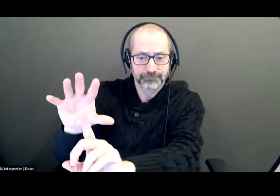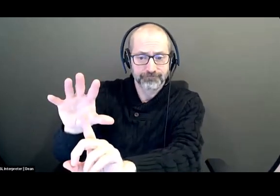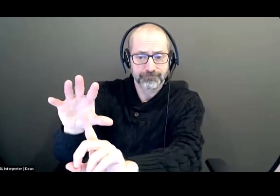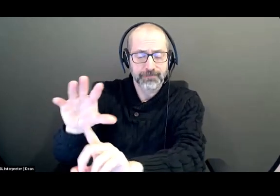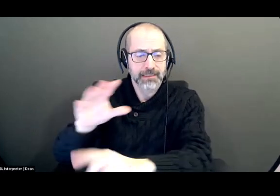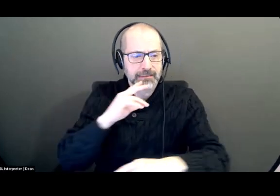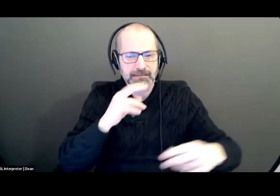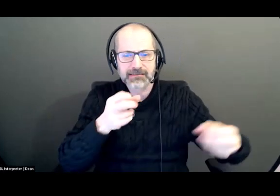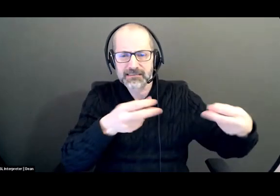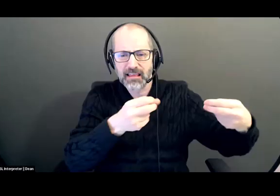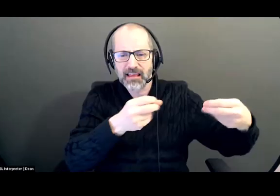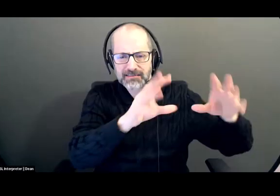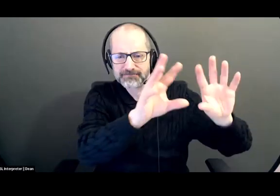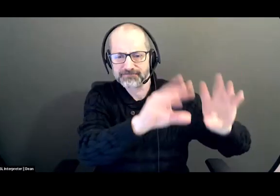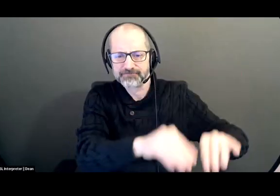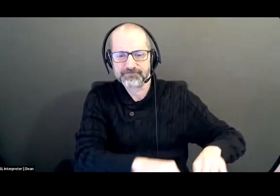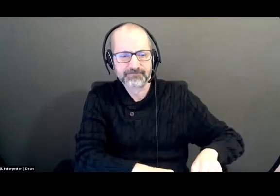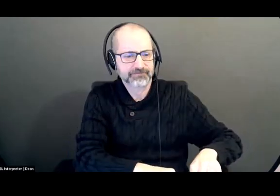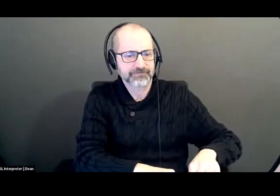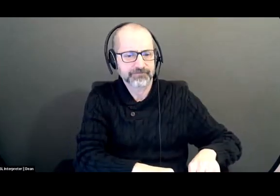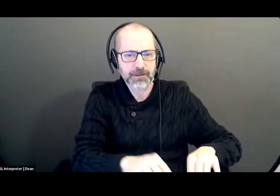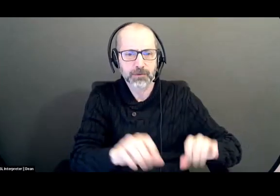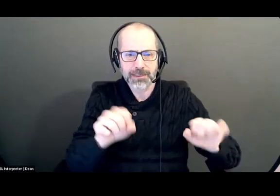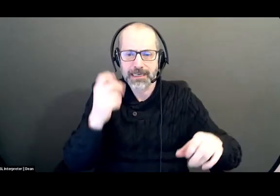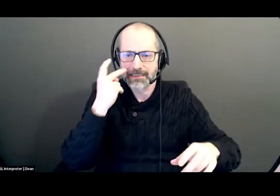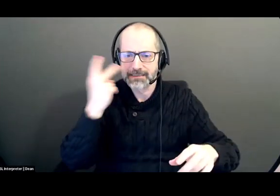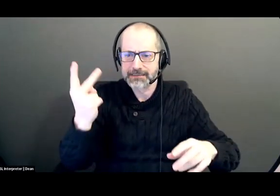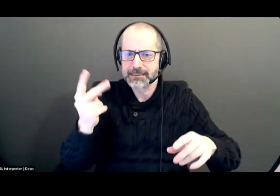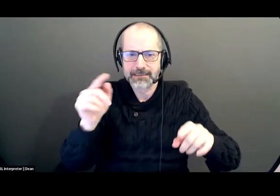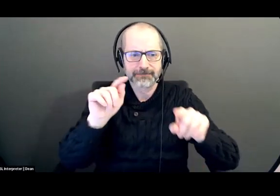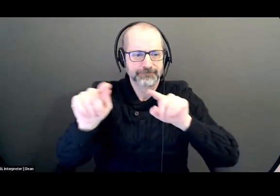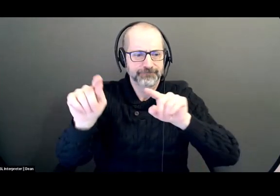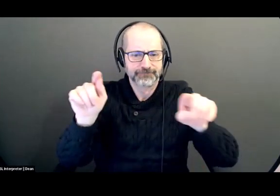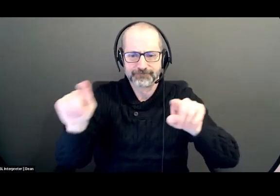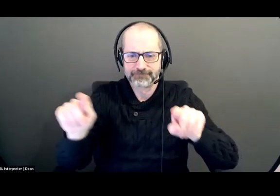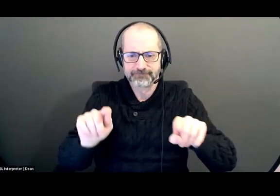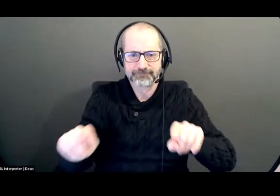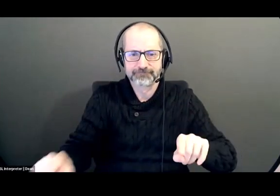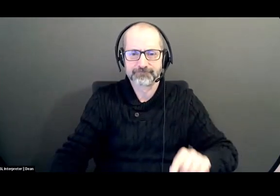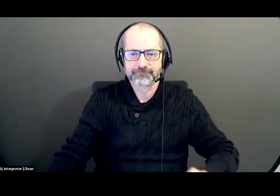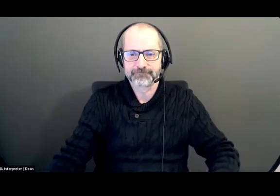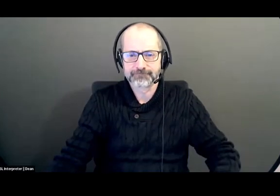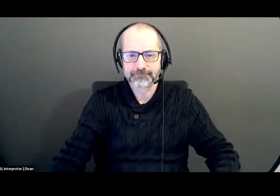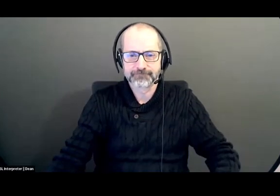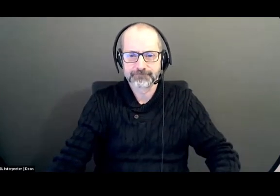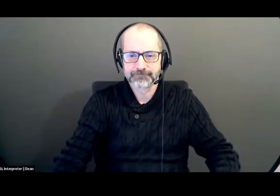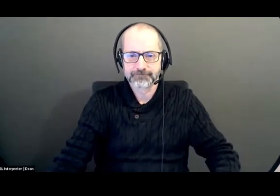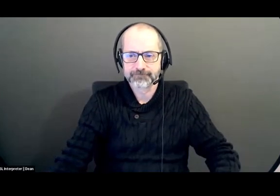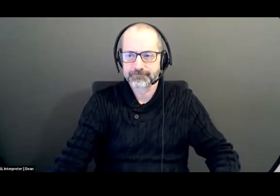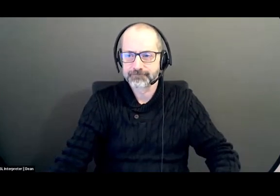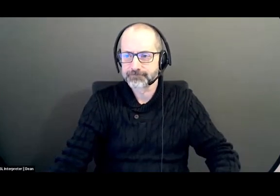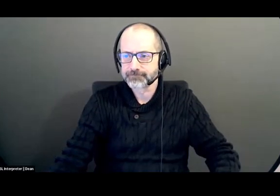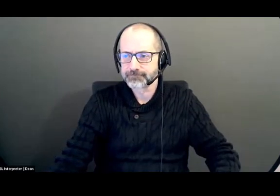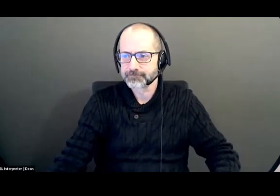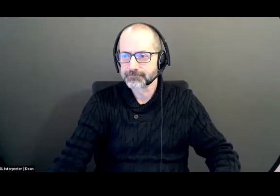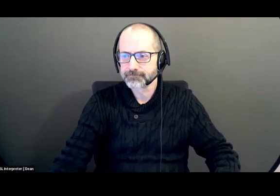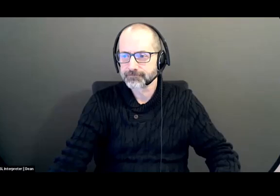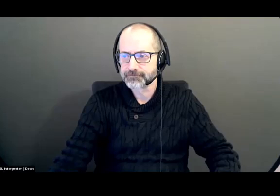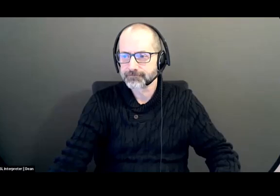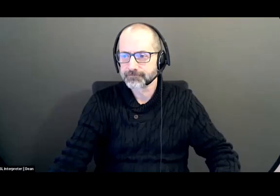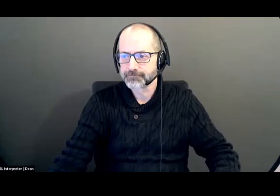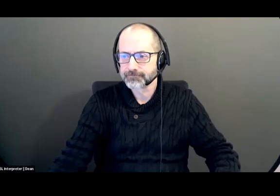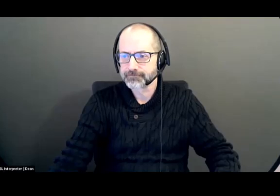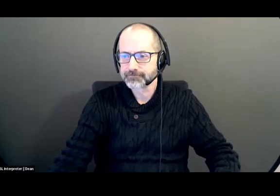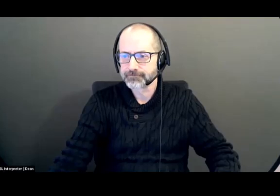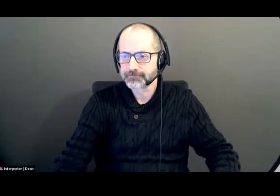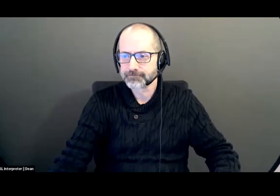on some of the burning questions folks were asking through registration, and want to explore that with all of you.